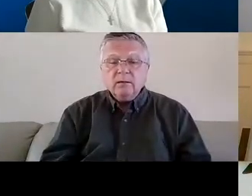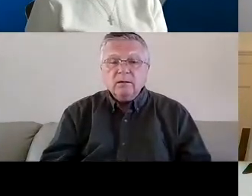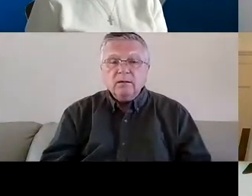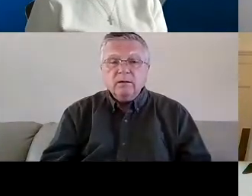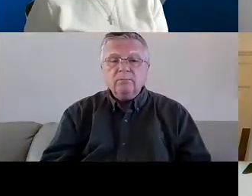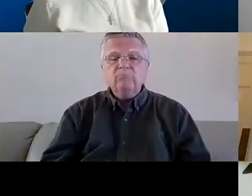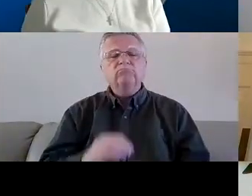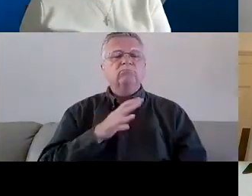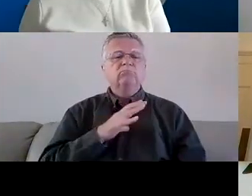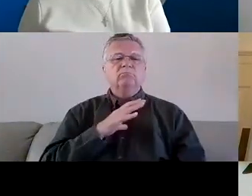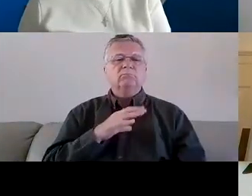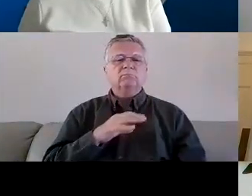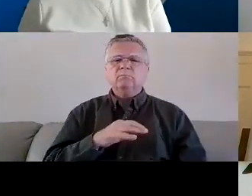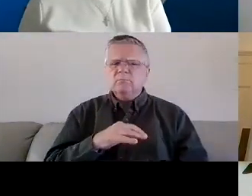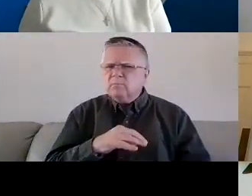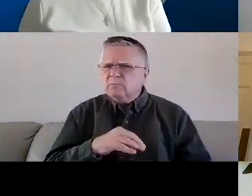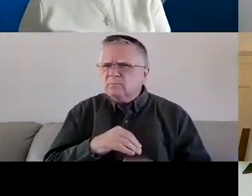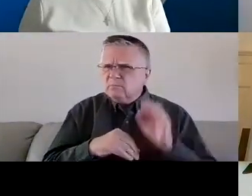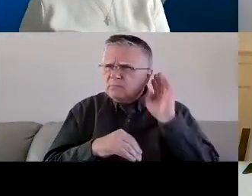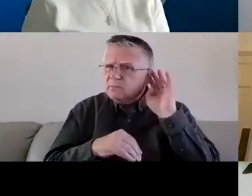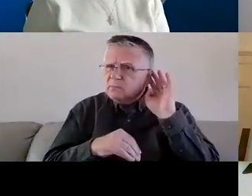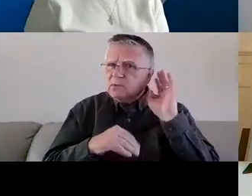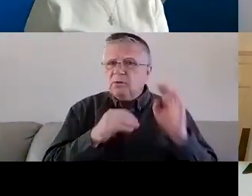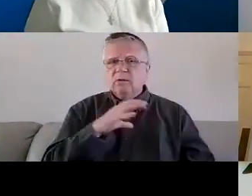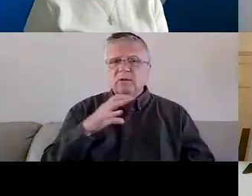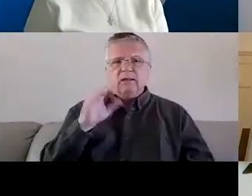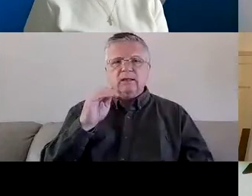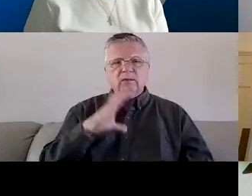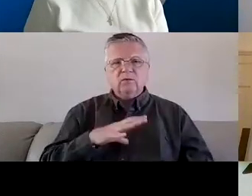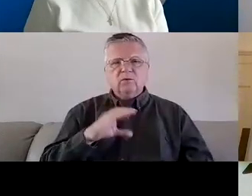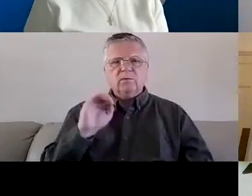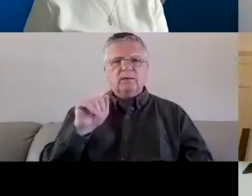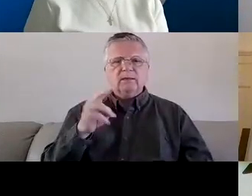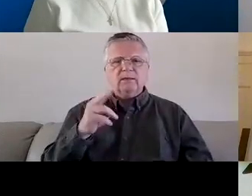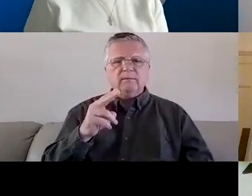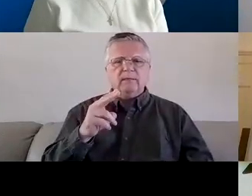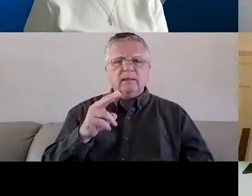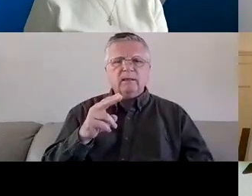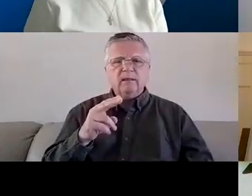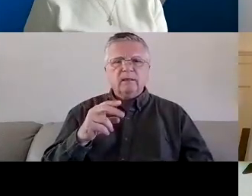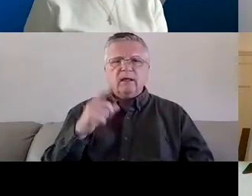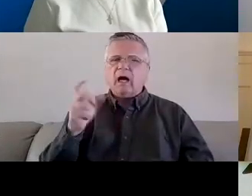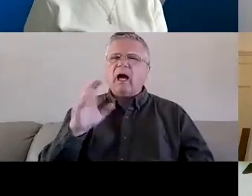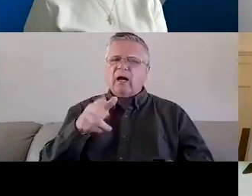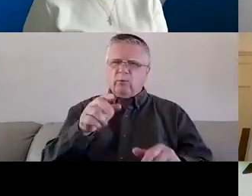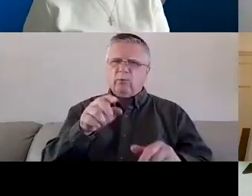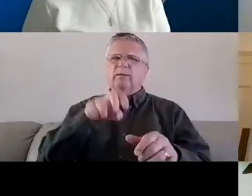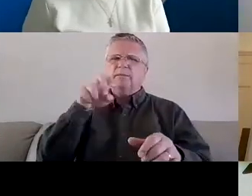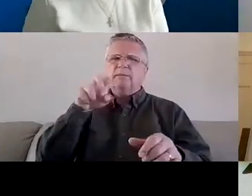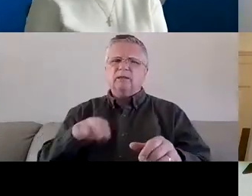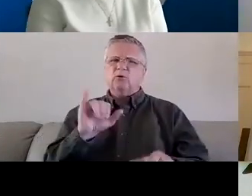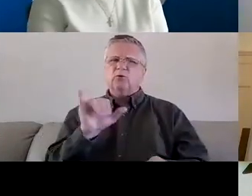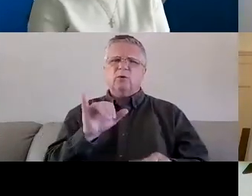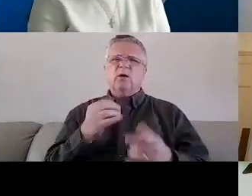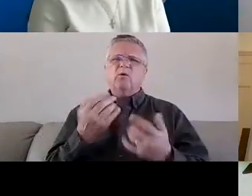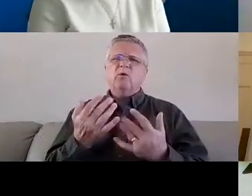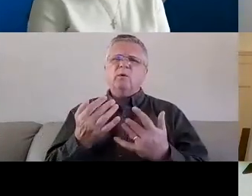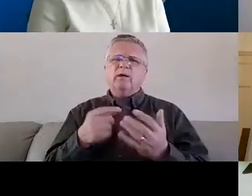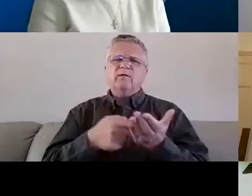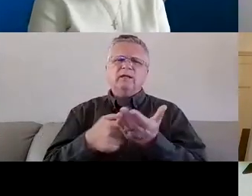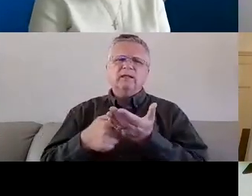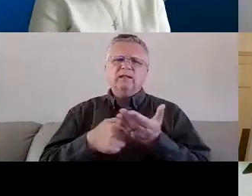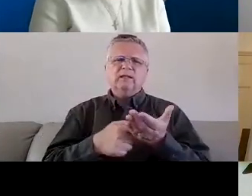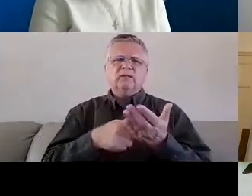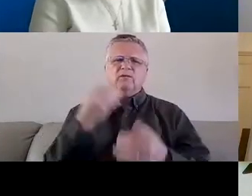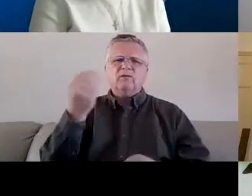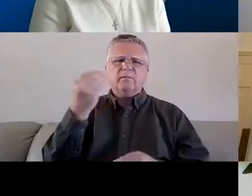Okay. One abstention. Sorry, Councilwoman Smith, I had mute. I'm sorry. I'm going to abstain today too. I want to wait till the discussion on Monday